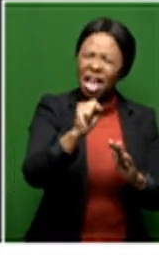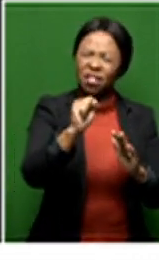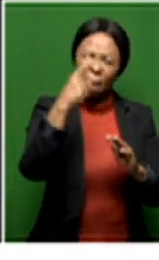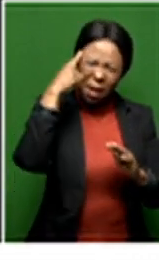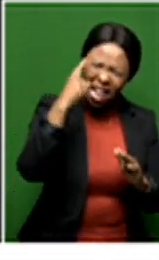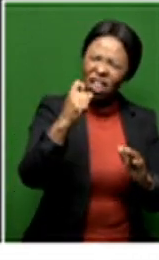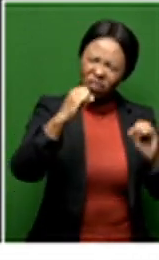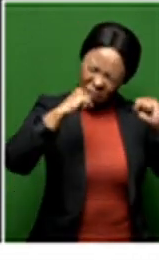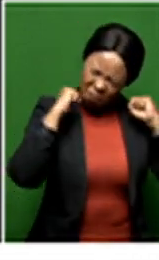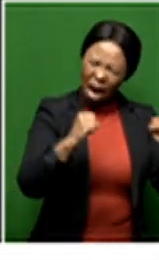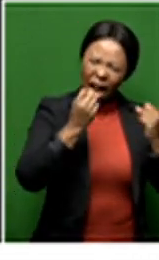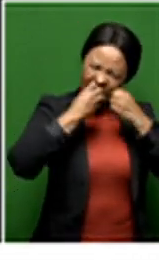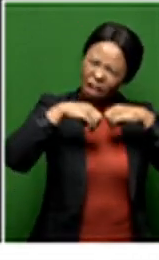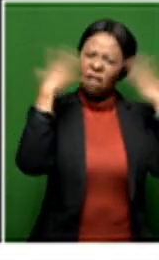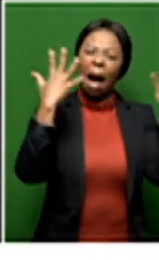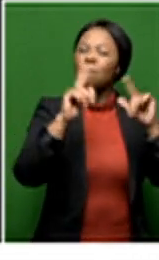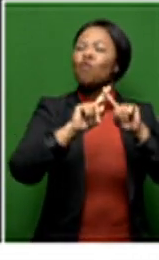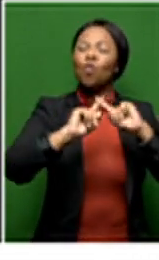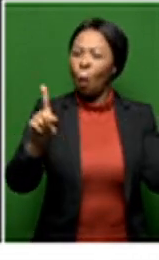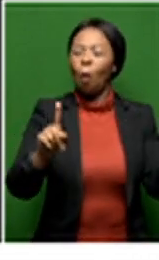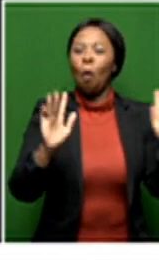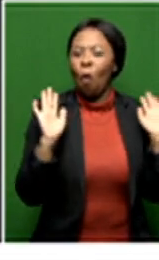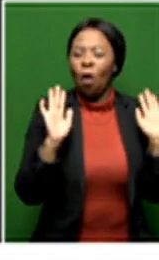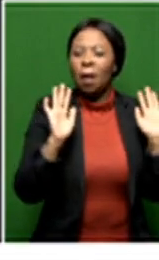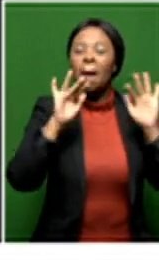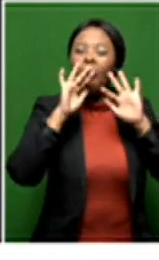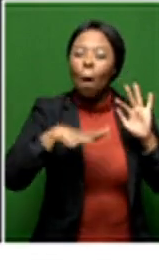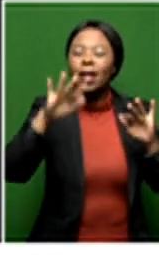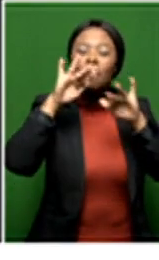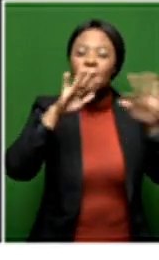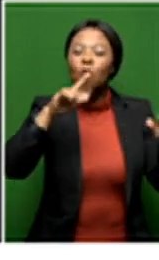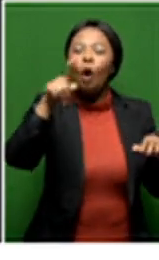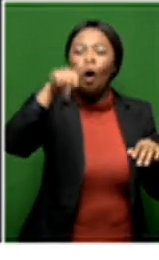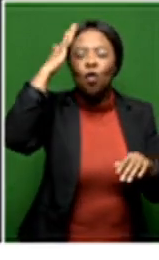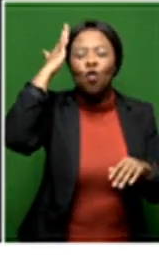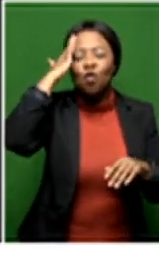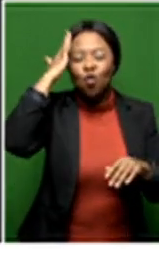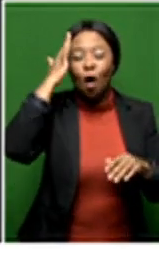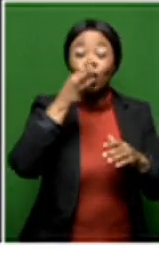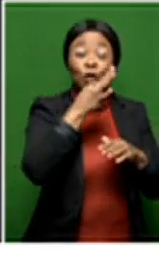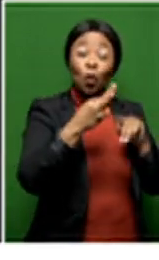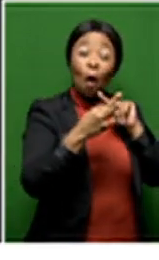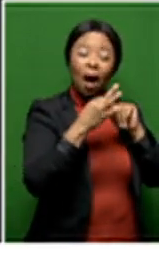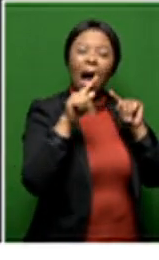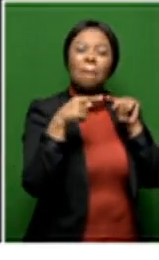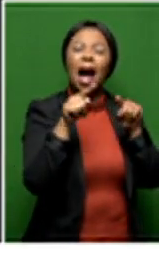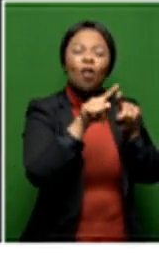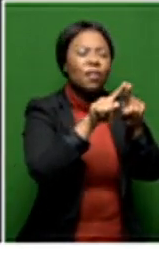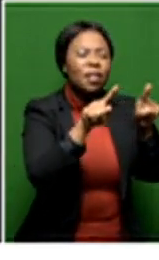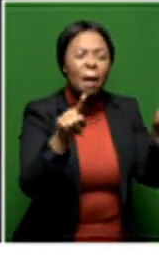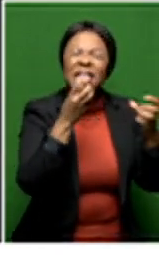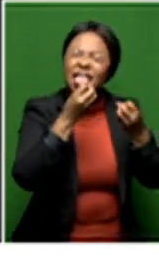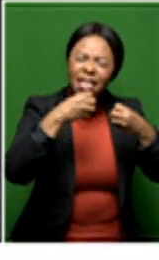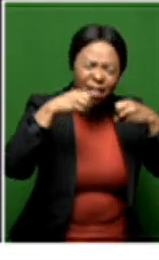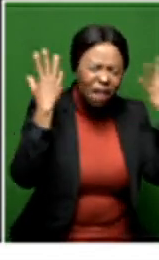trusting, don't give up. That's what I want people. I want people to know that, you know, this song is about them not giving up.